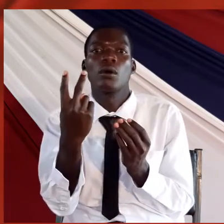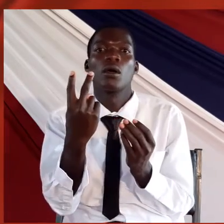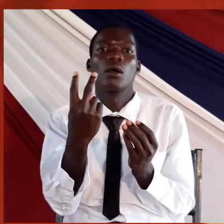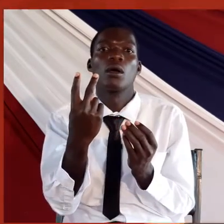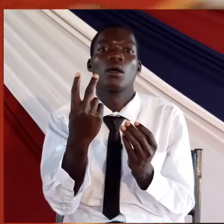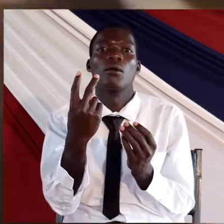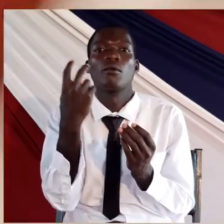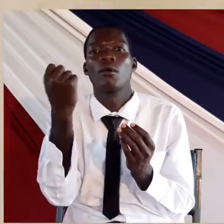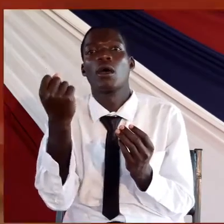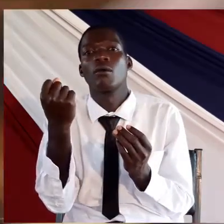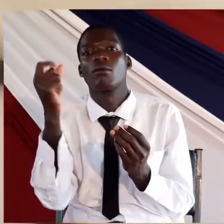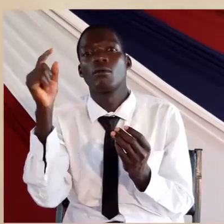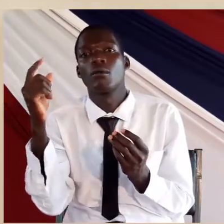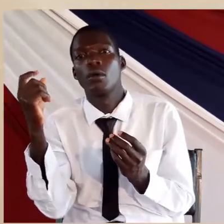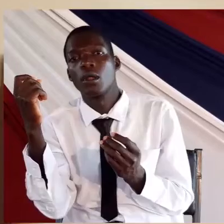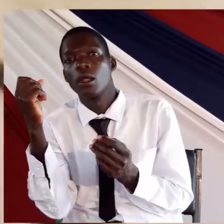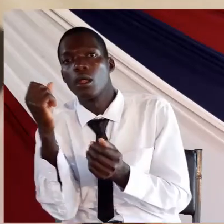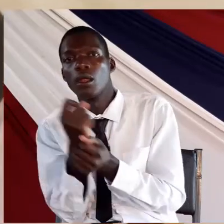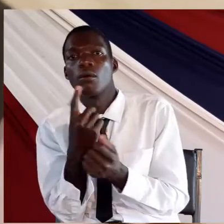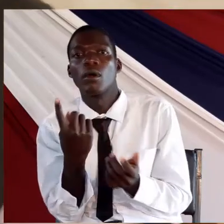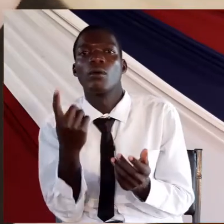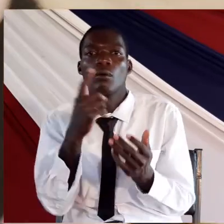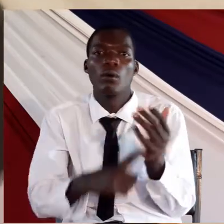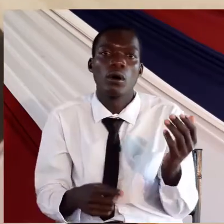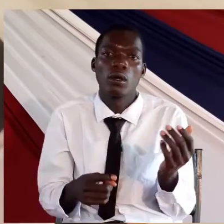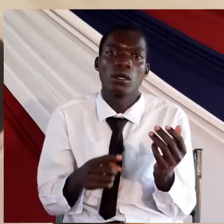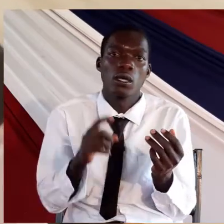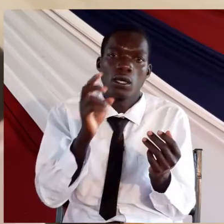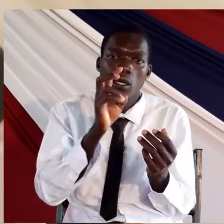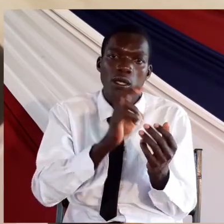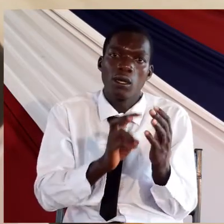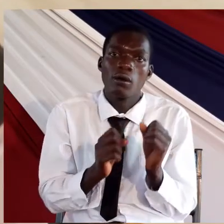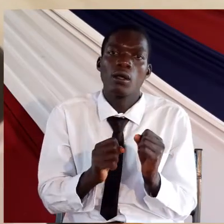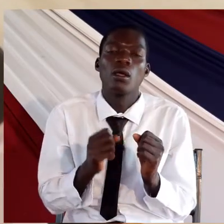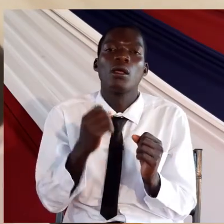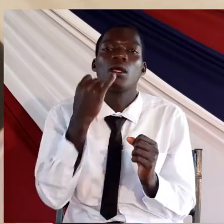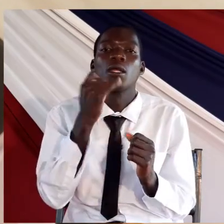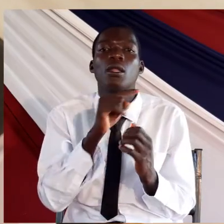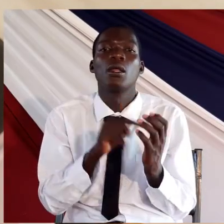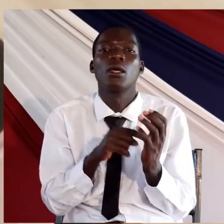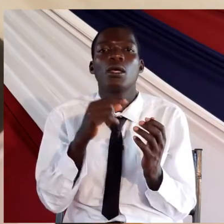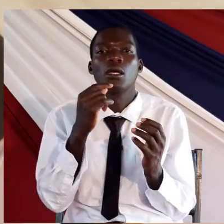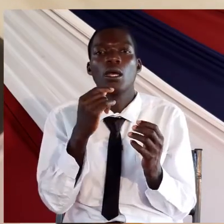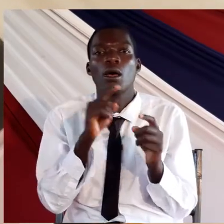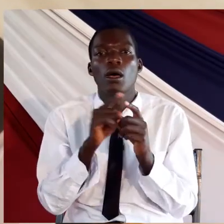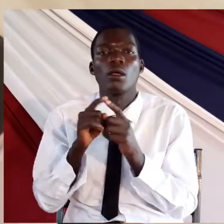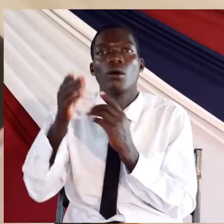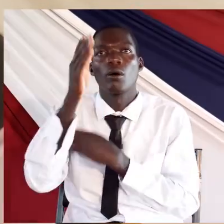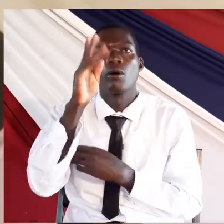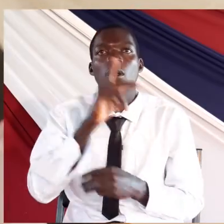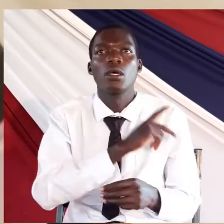11. Of what significance is this to us as God's